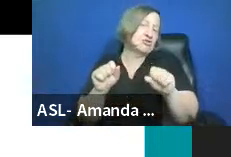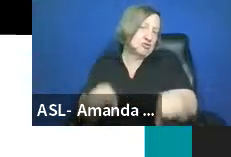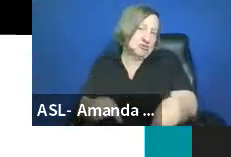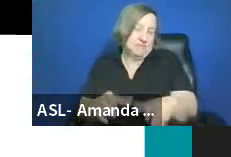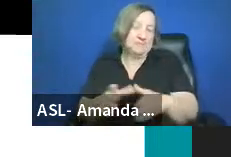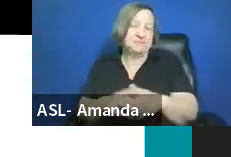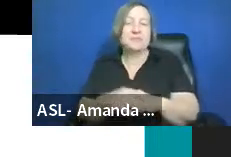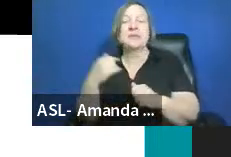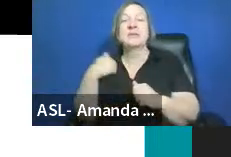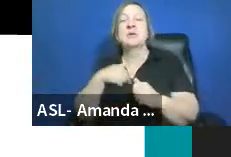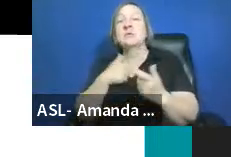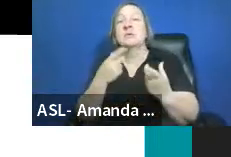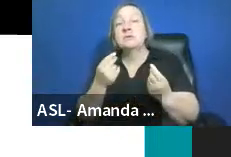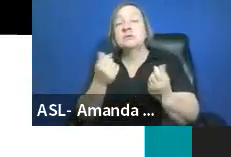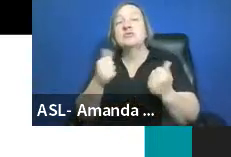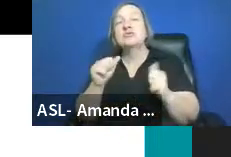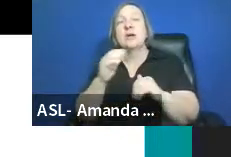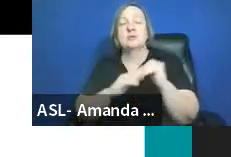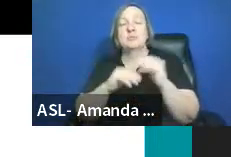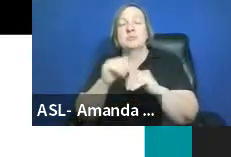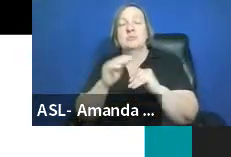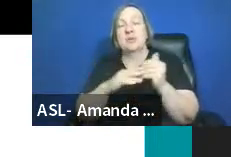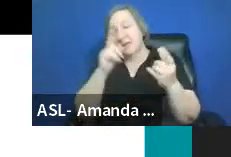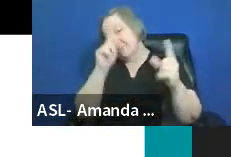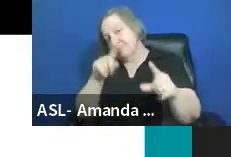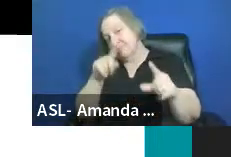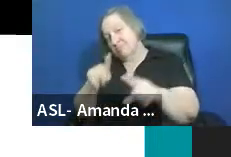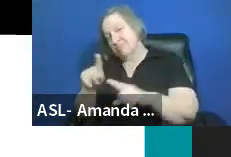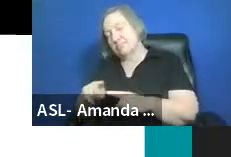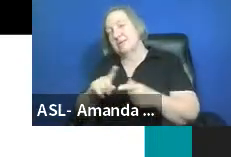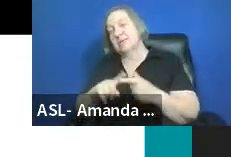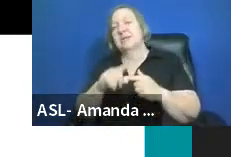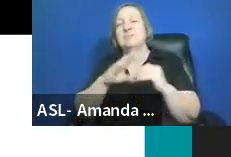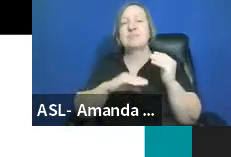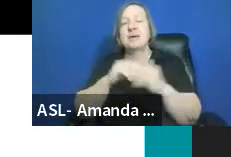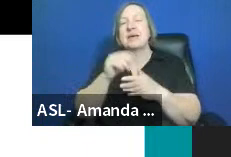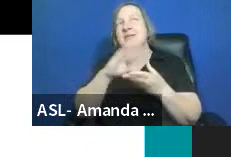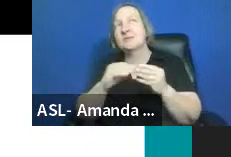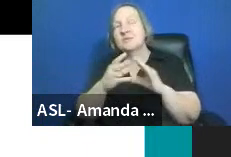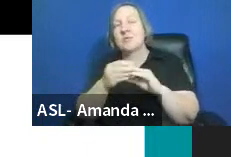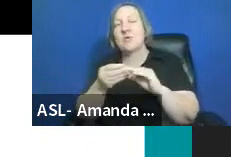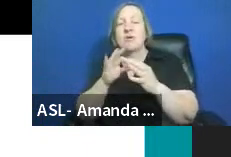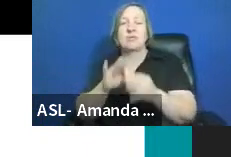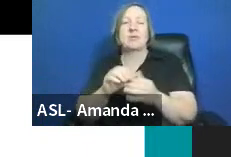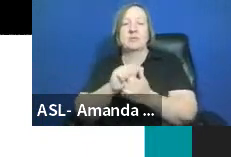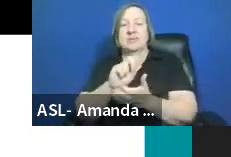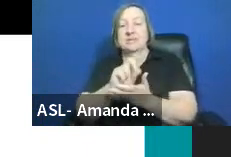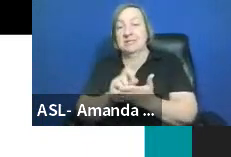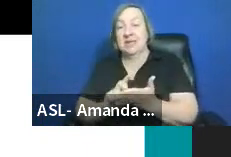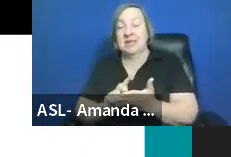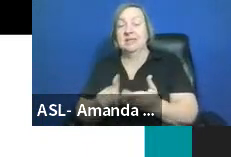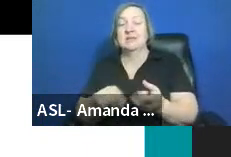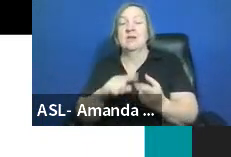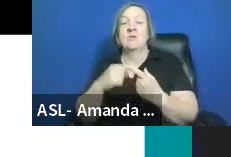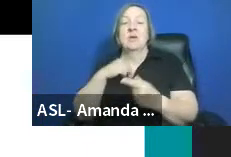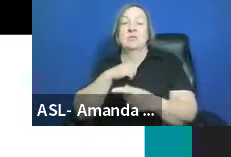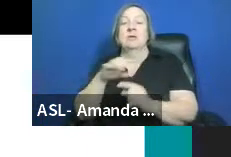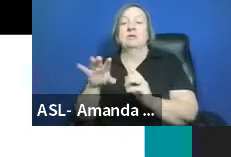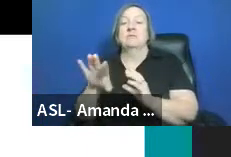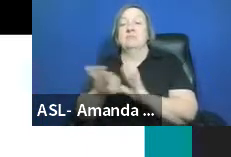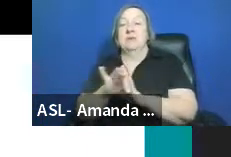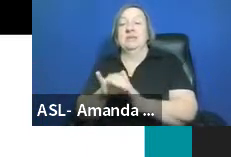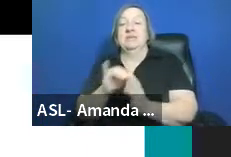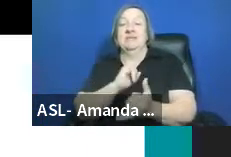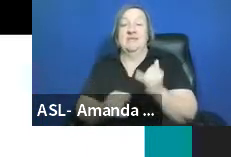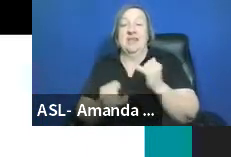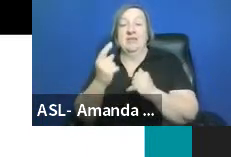want to try and do is build consensus, build a narrative around the design, so that when we get to the final product and